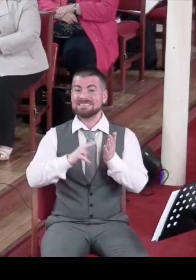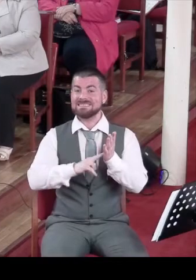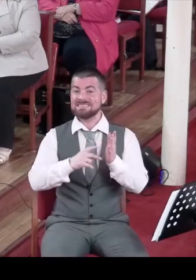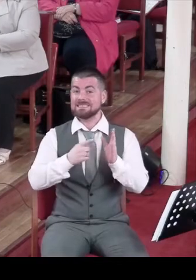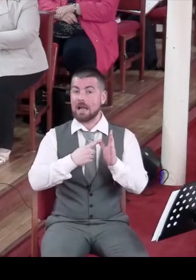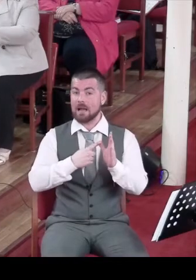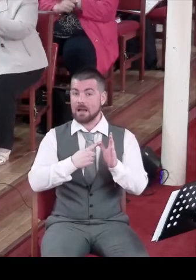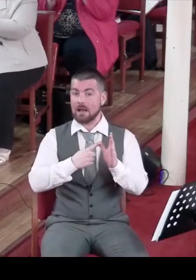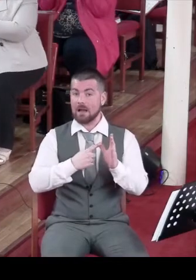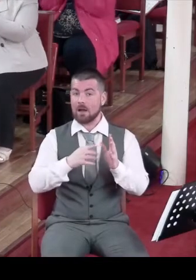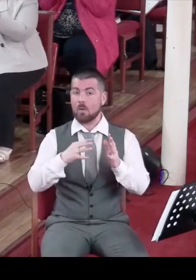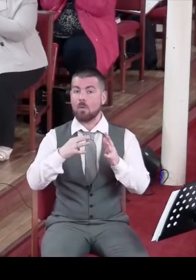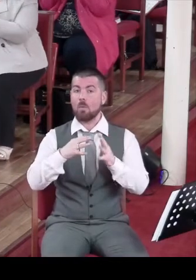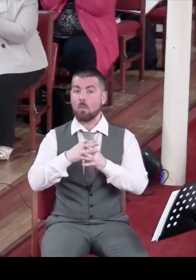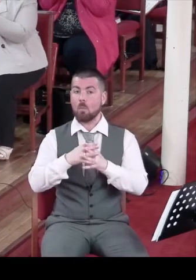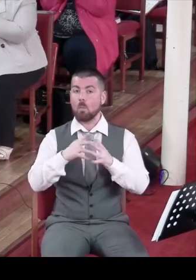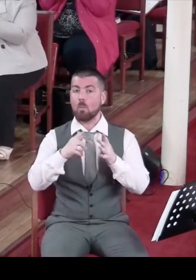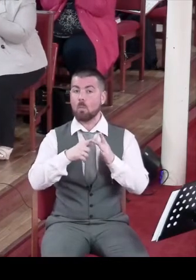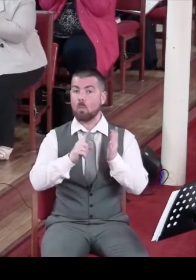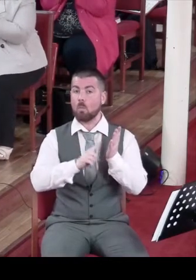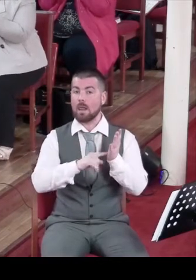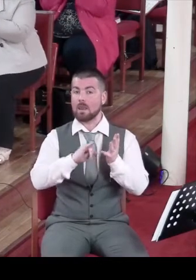Chrissy Wilson.